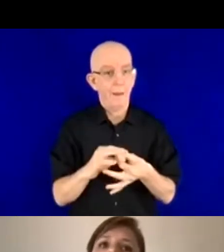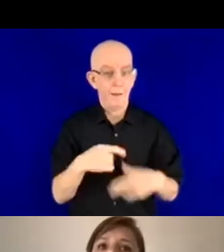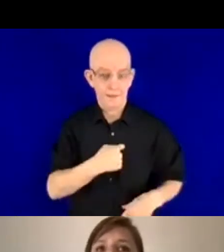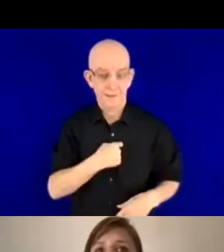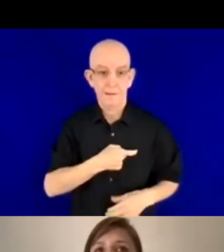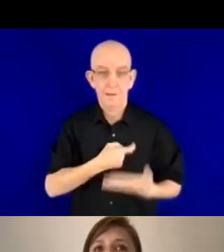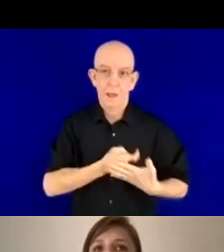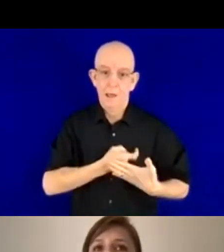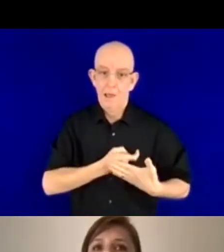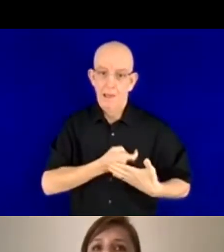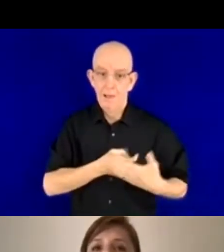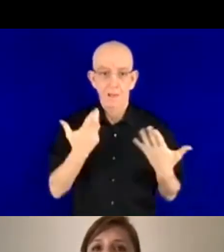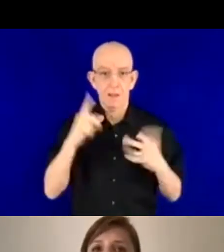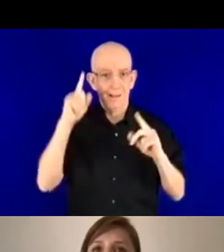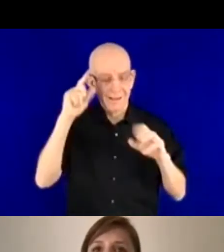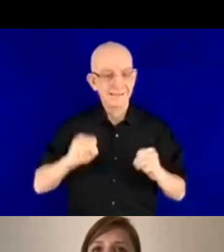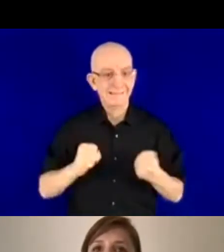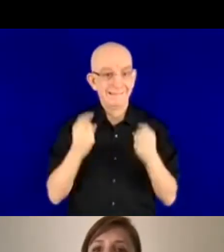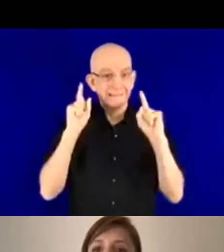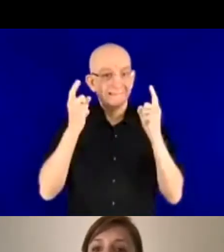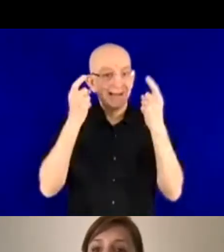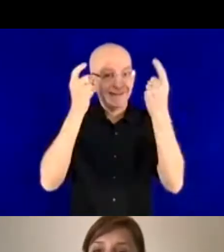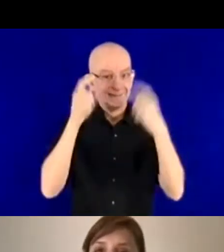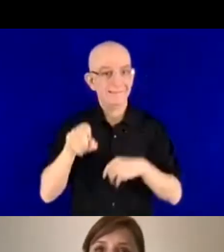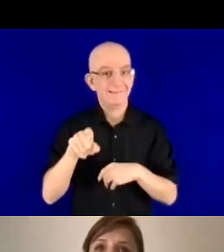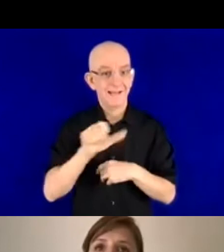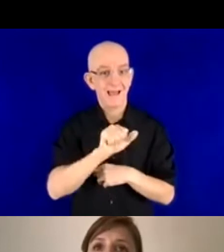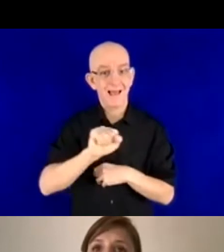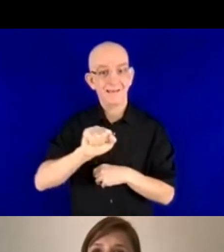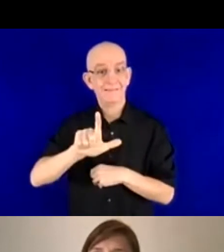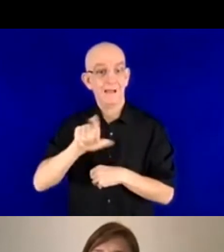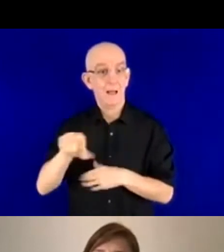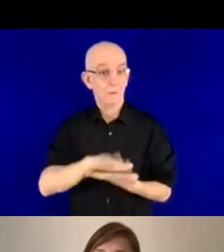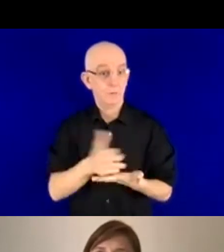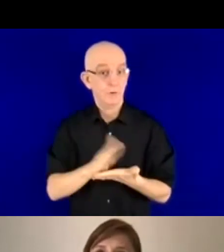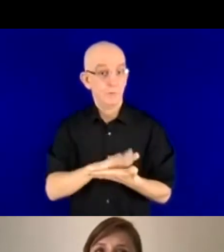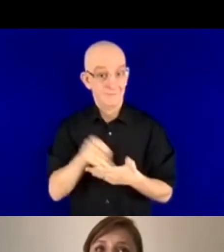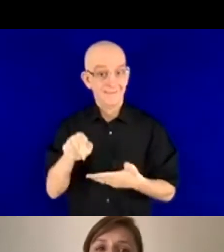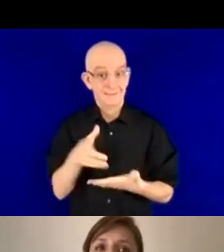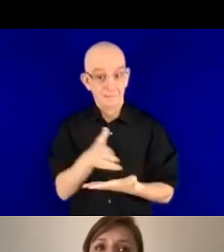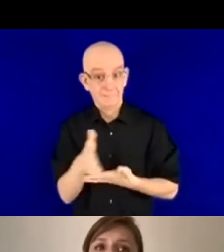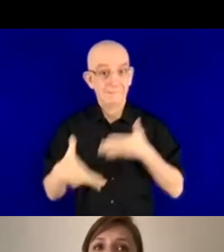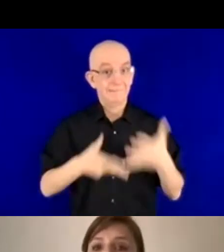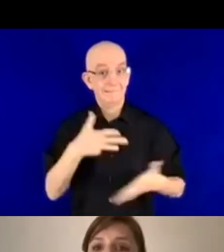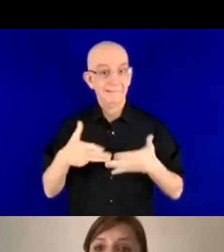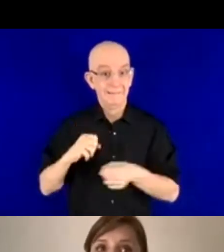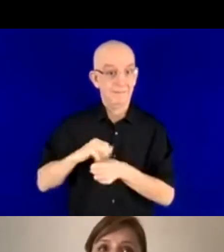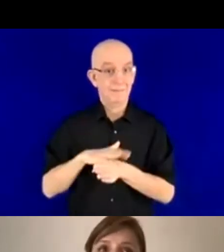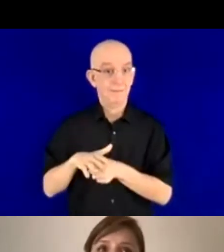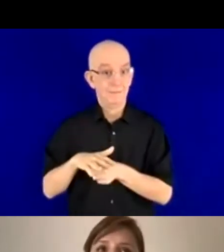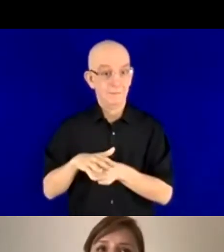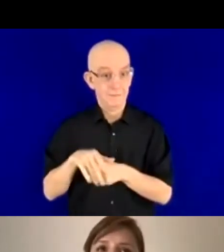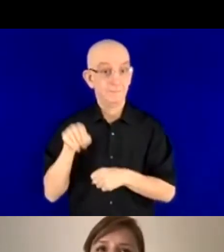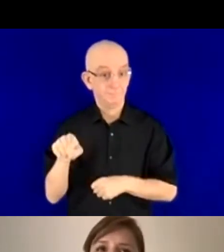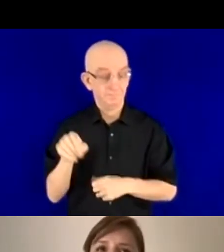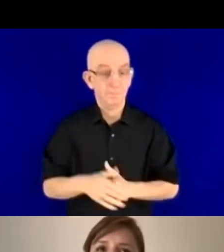while translating COVID-19 information in LSE, Lengua de Signos Español, by González